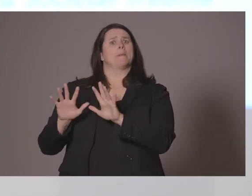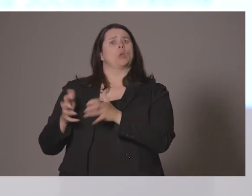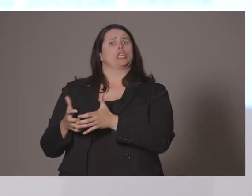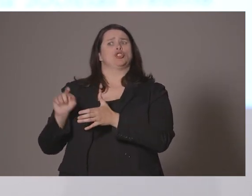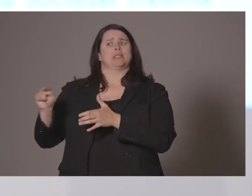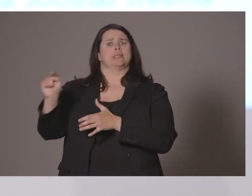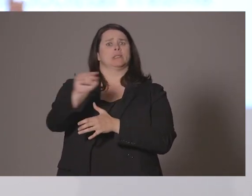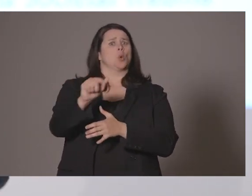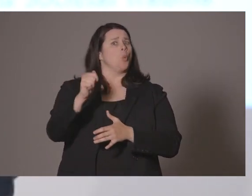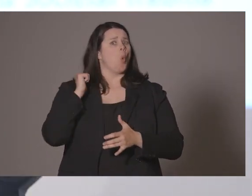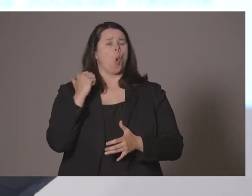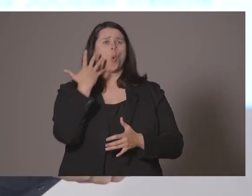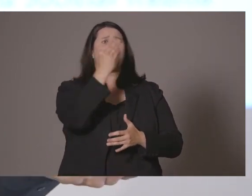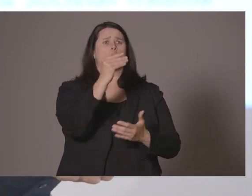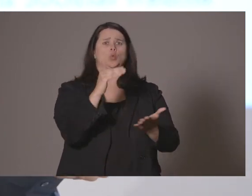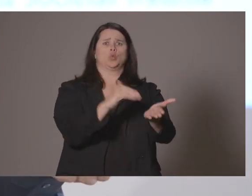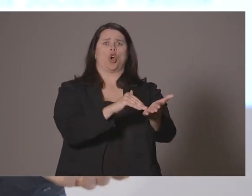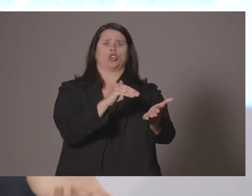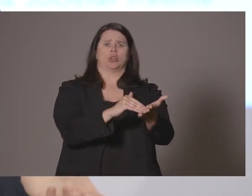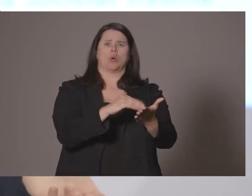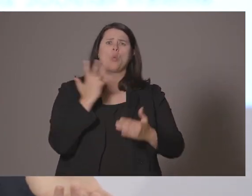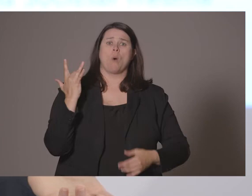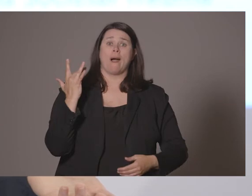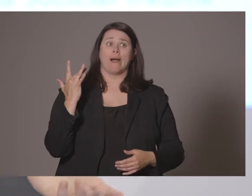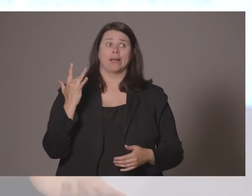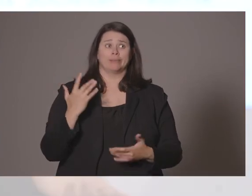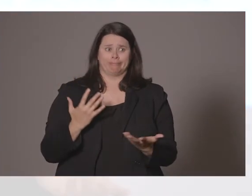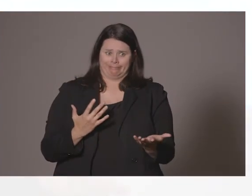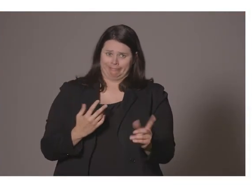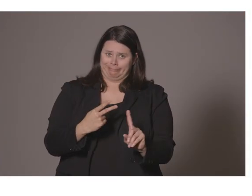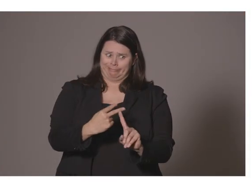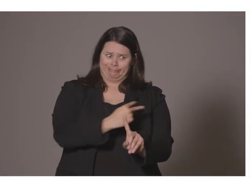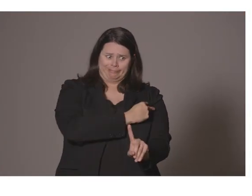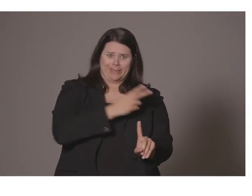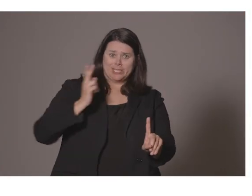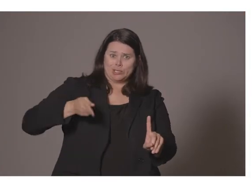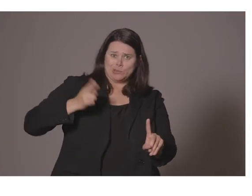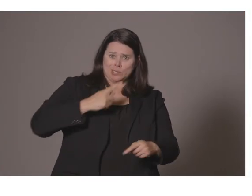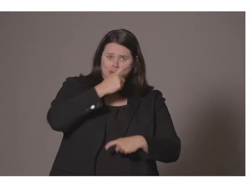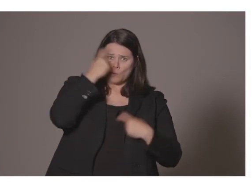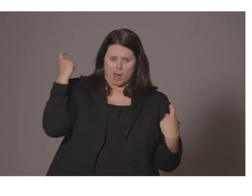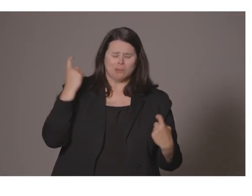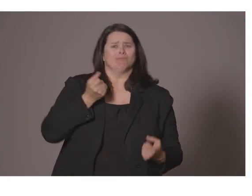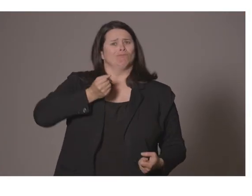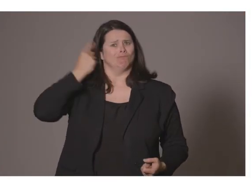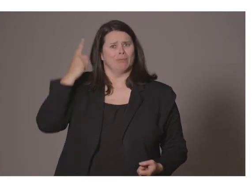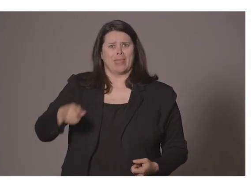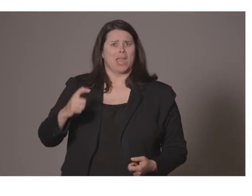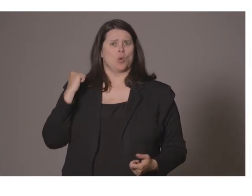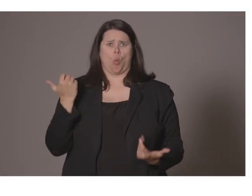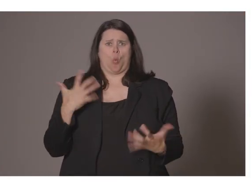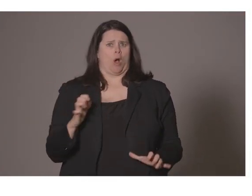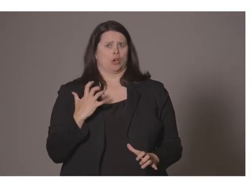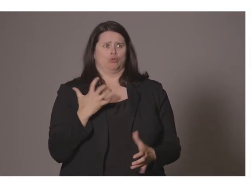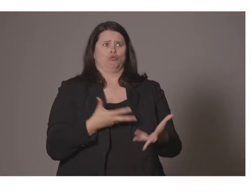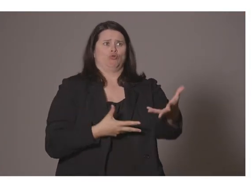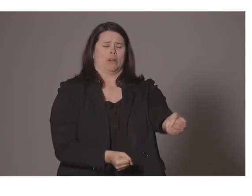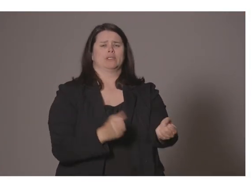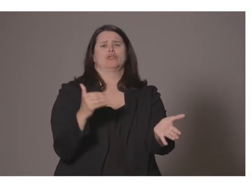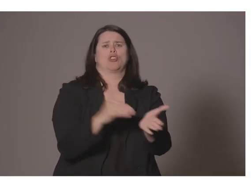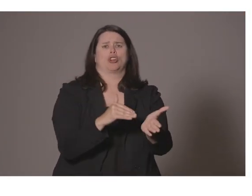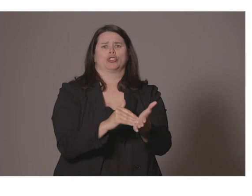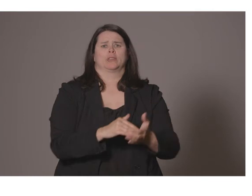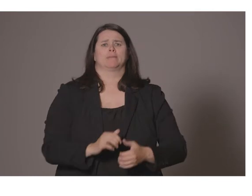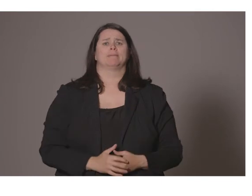that history, it gives us a little bit of a different lens. There's also vicarious and secondary trauma. What are